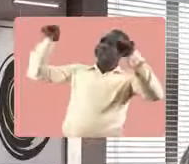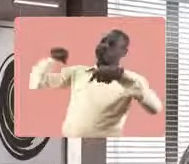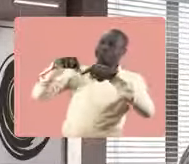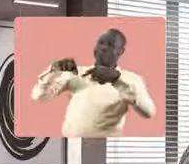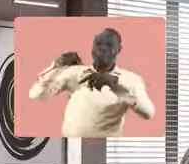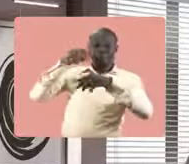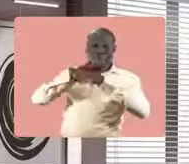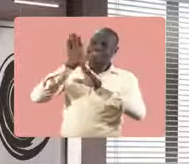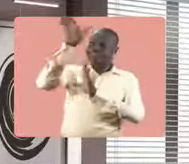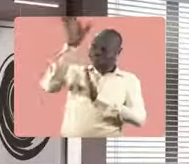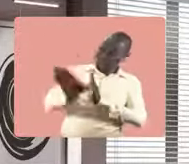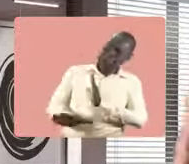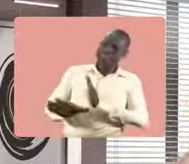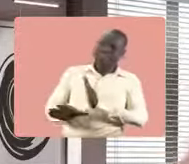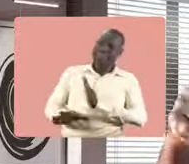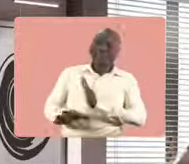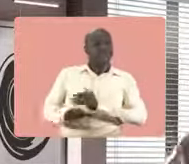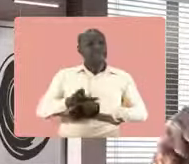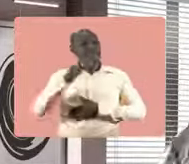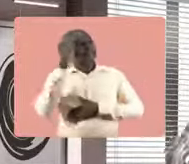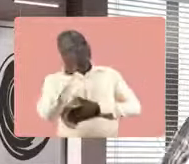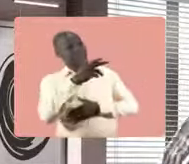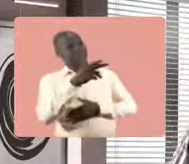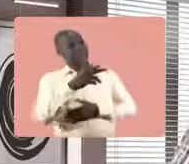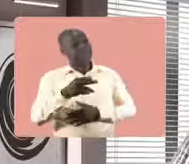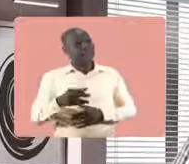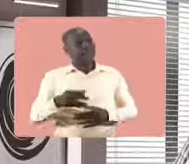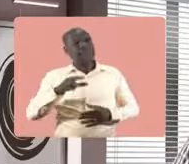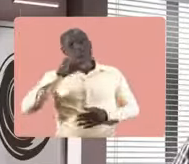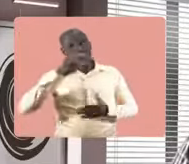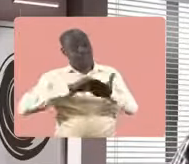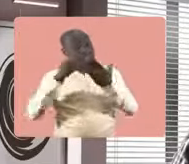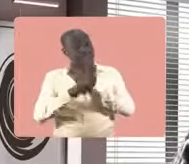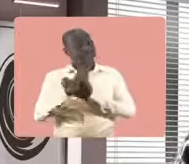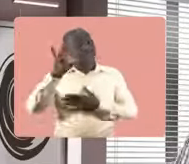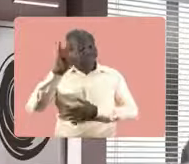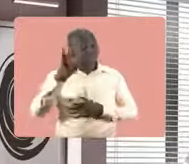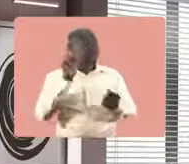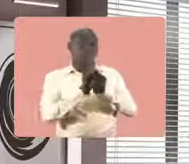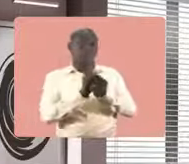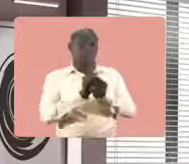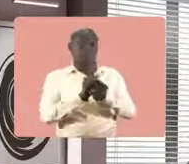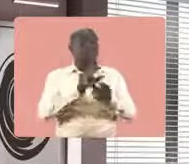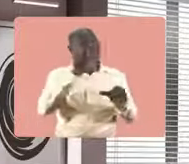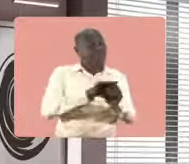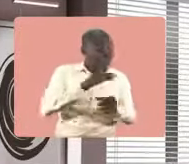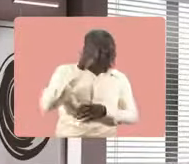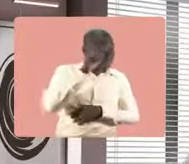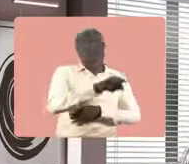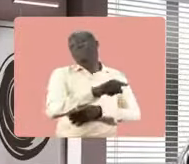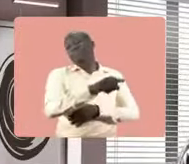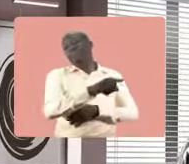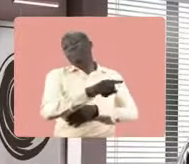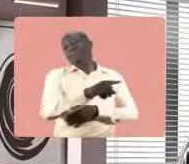ebohoi na gin nyina ne se December 7 no ebeto no enti yankwato aba ema no